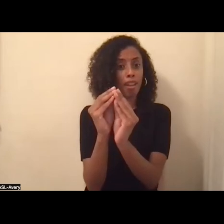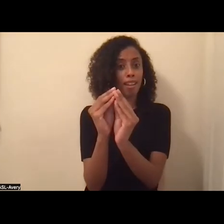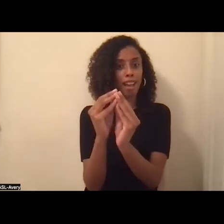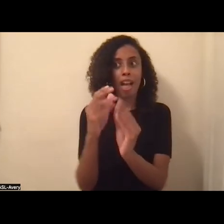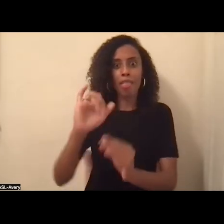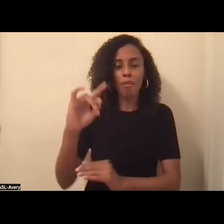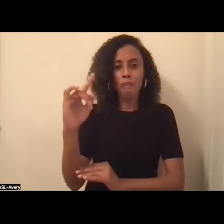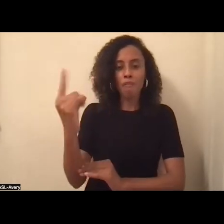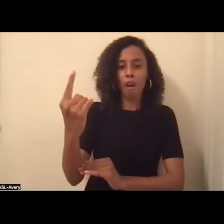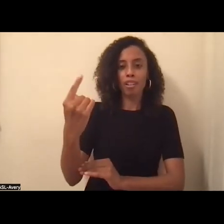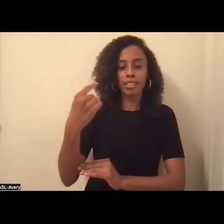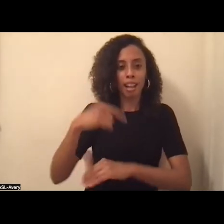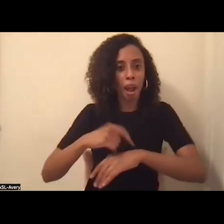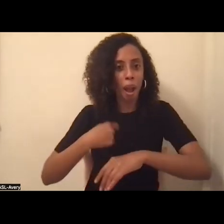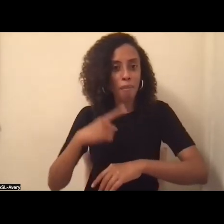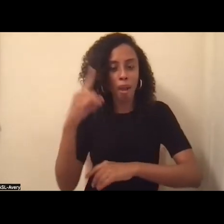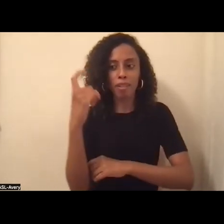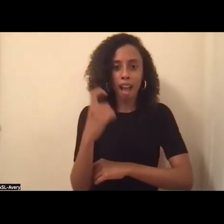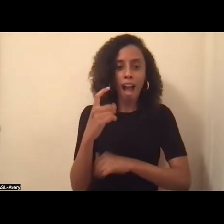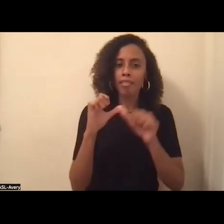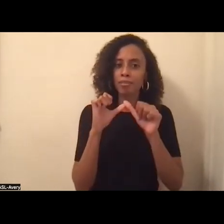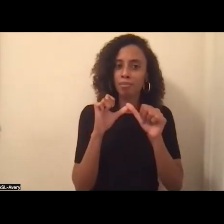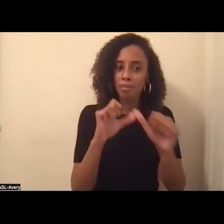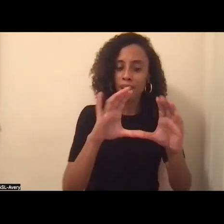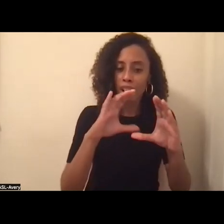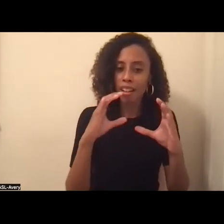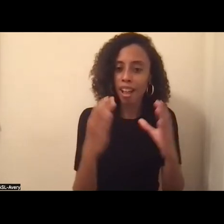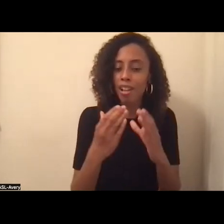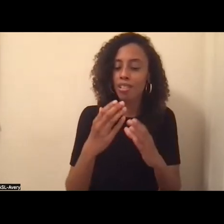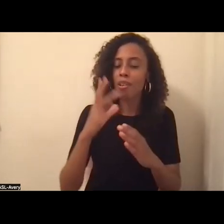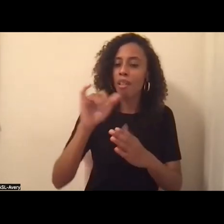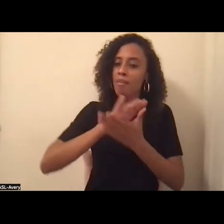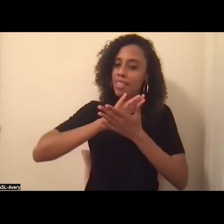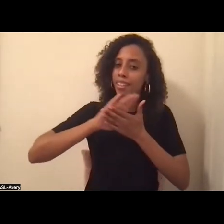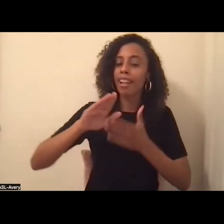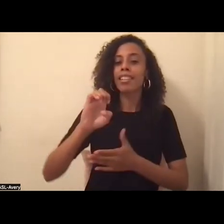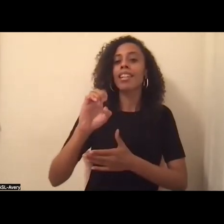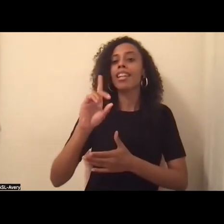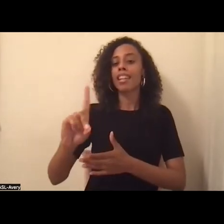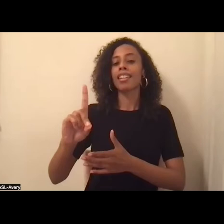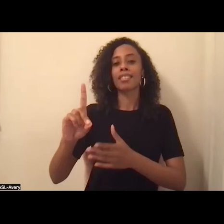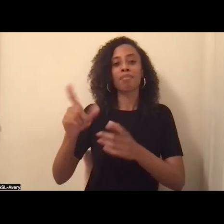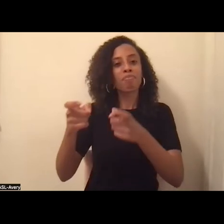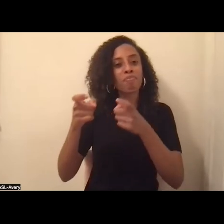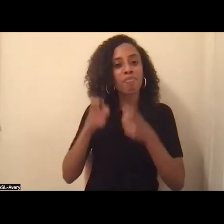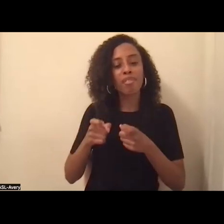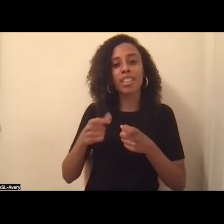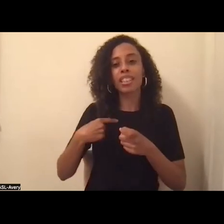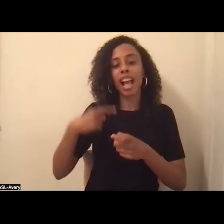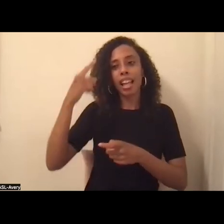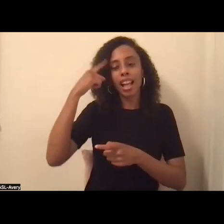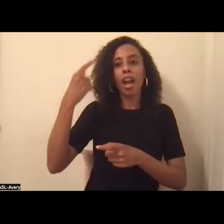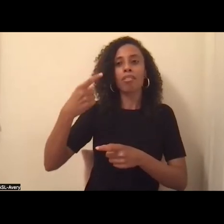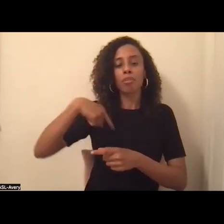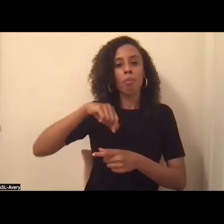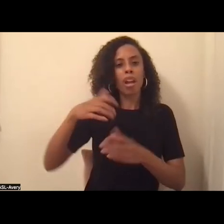keep going. And so it was a really nice Eid present, but I feel like we do this for each other. Like as